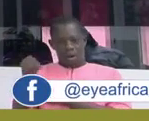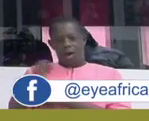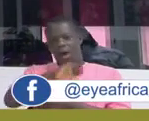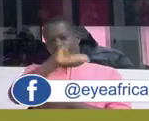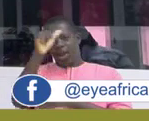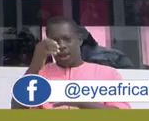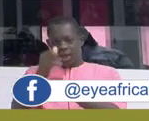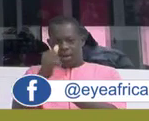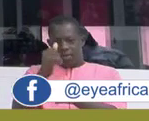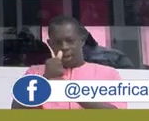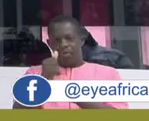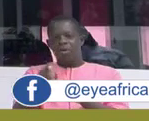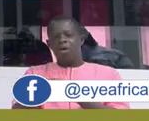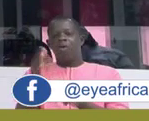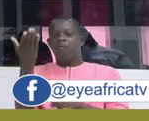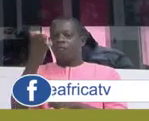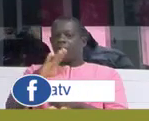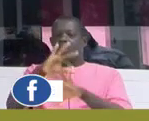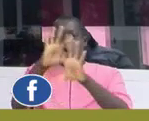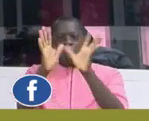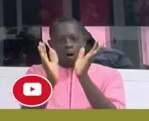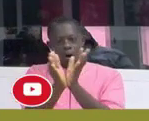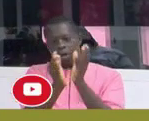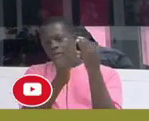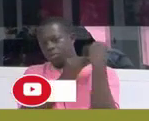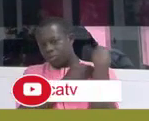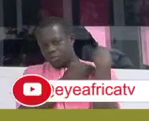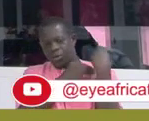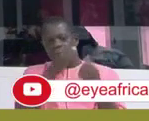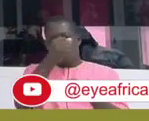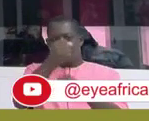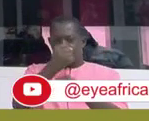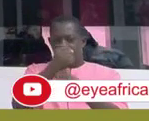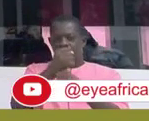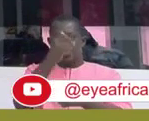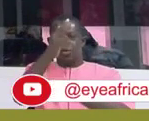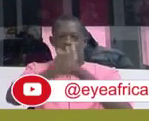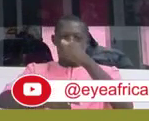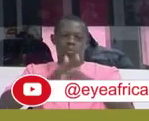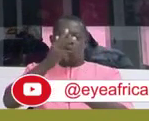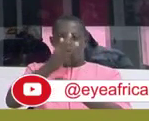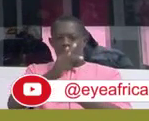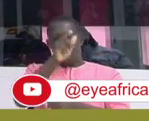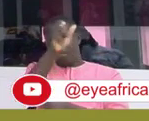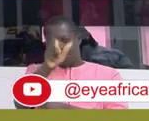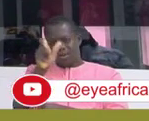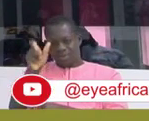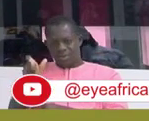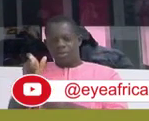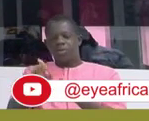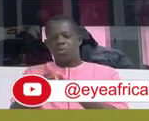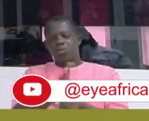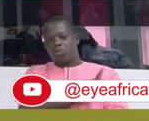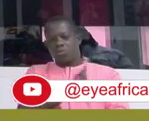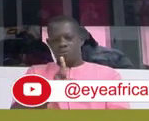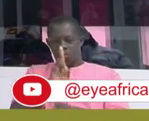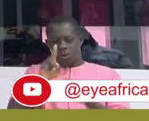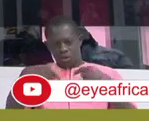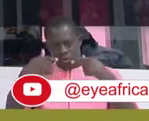of power and might, the source of all authority, the creator of the whole